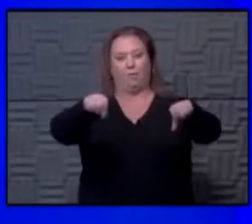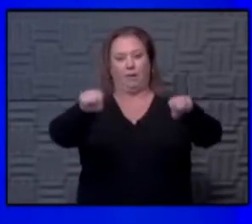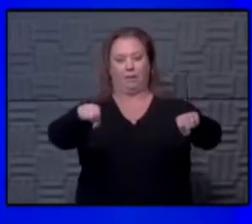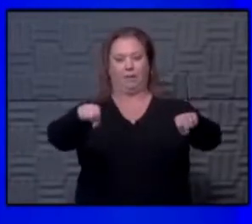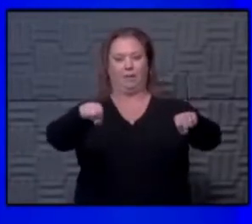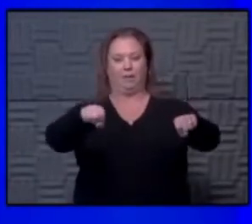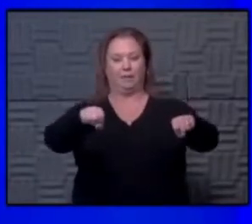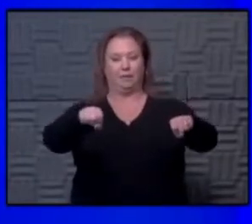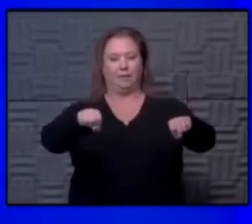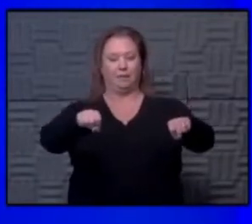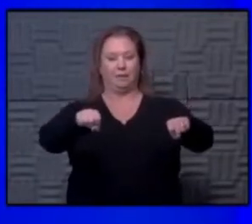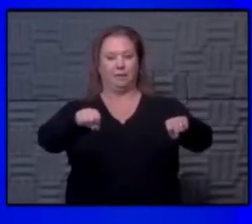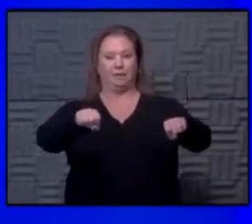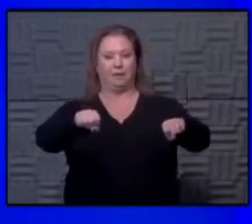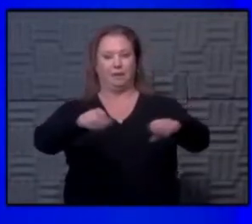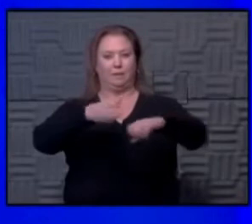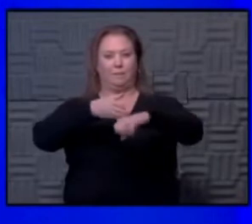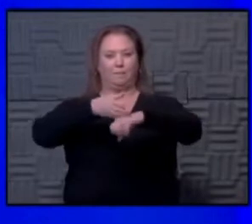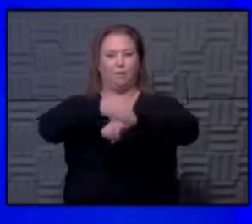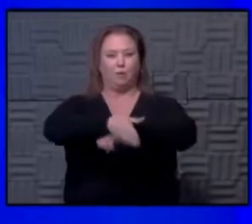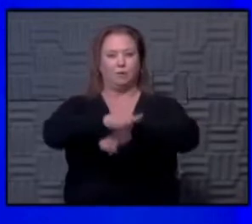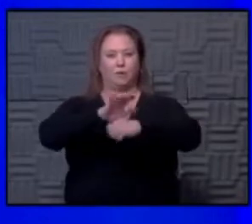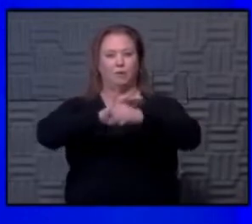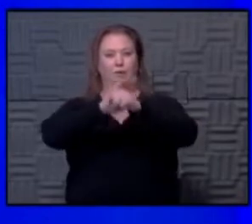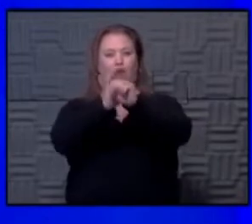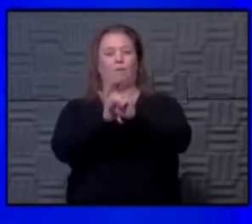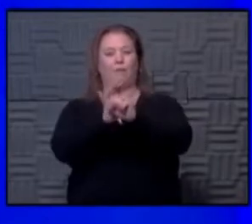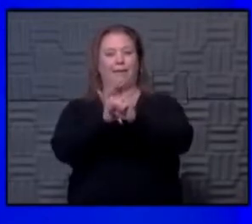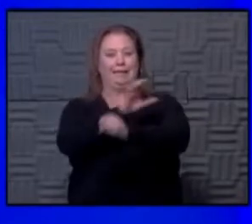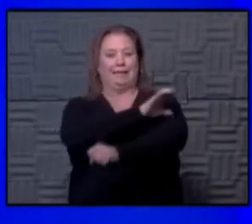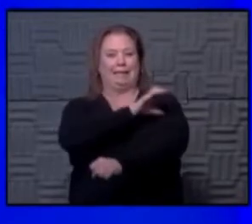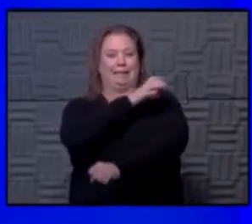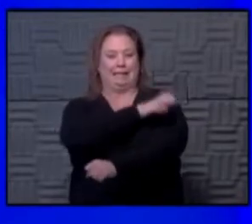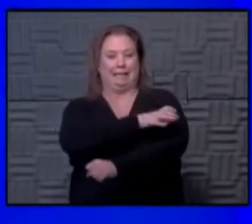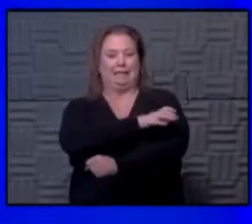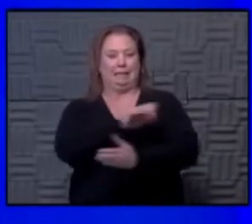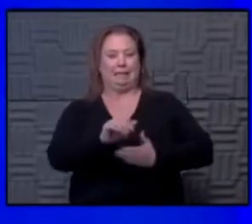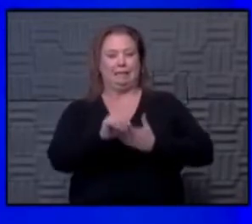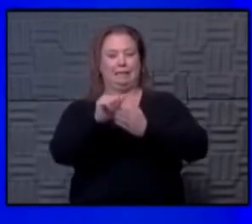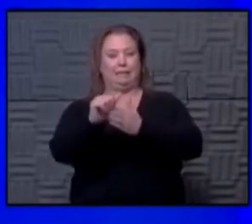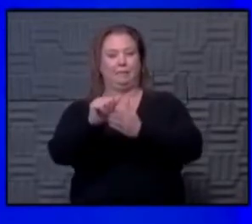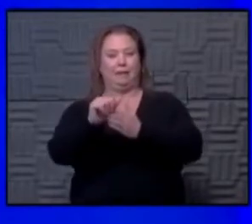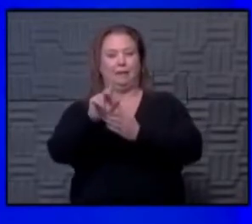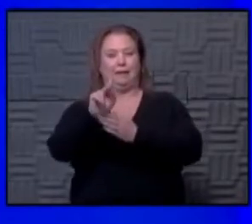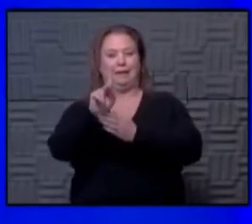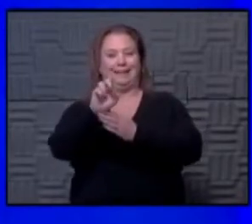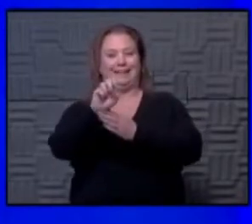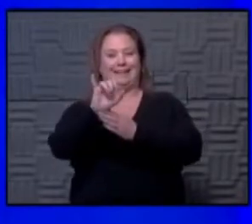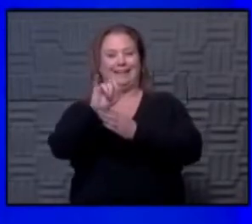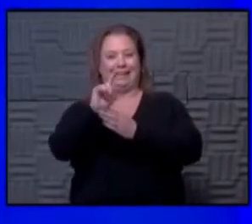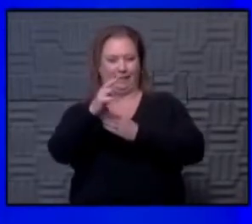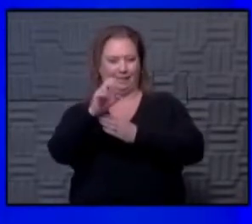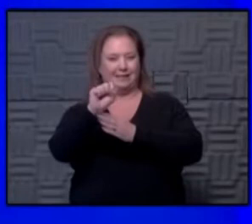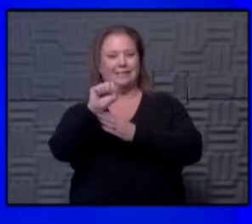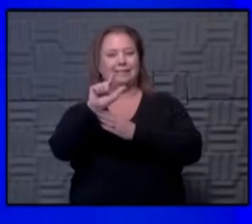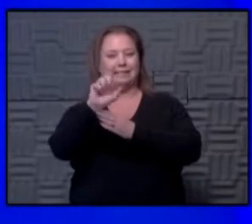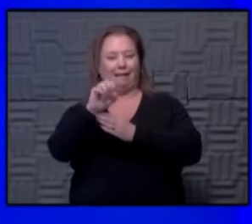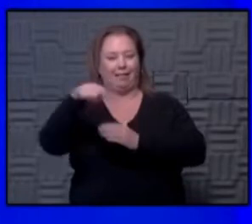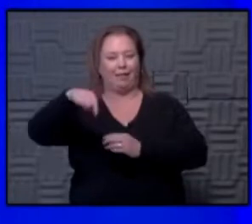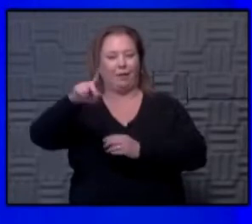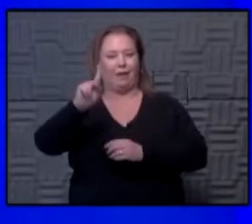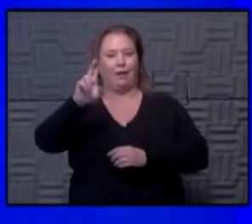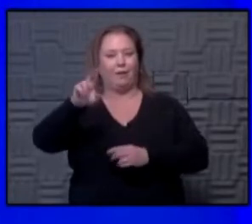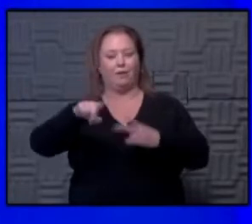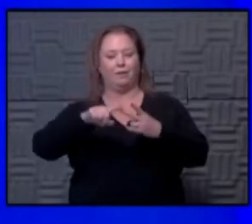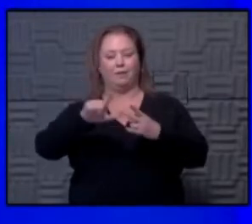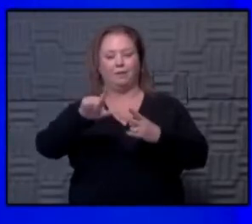to do a post-COVID recovery clinic, and that's led by Keith Sale here at the health system, as well as